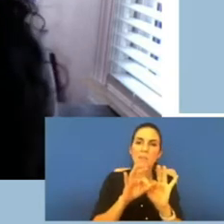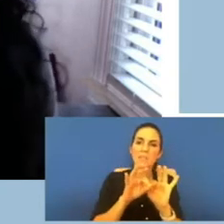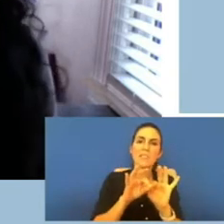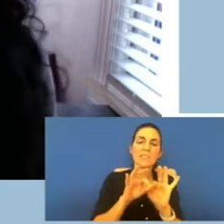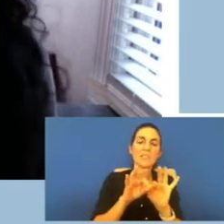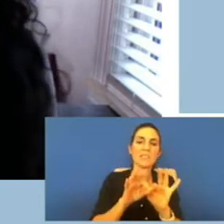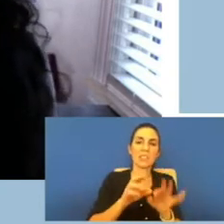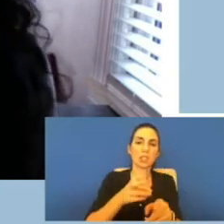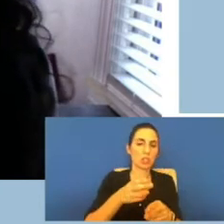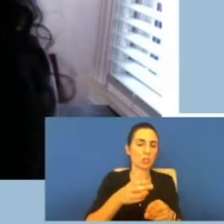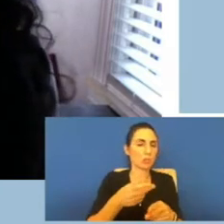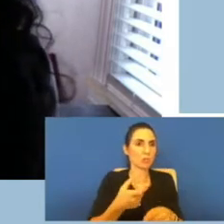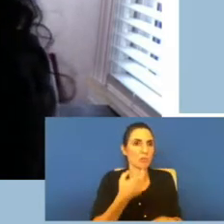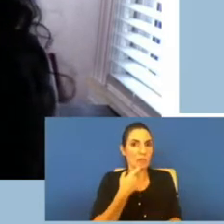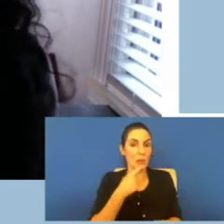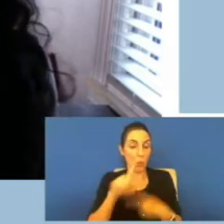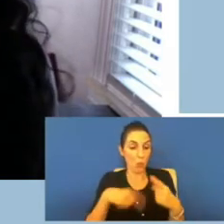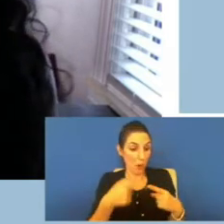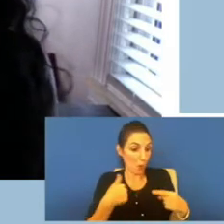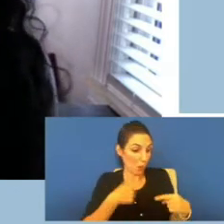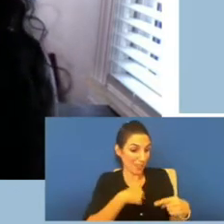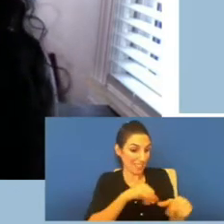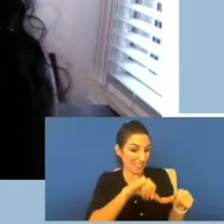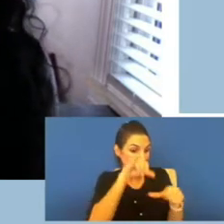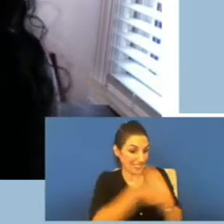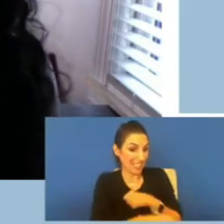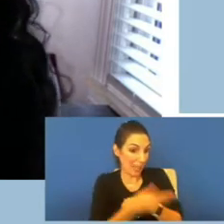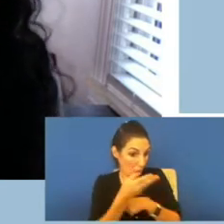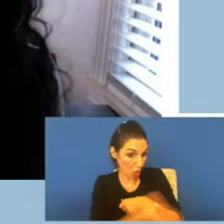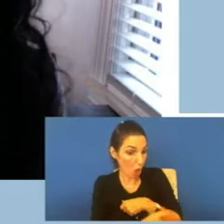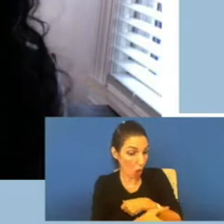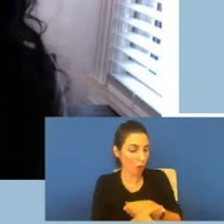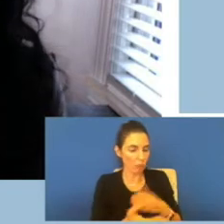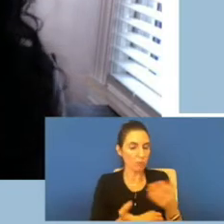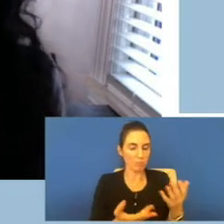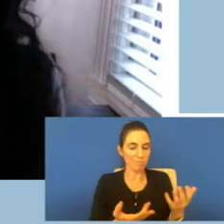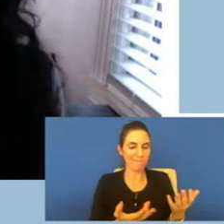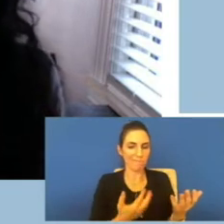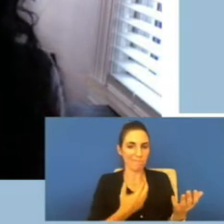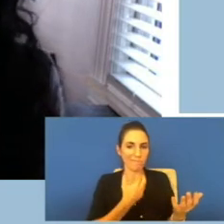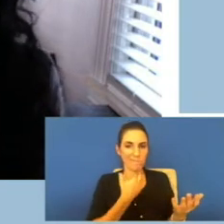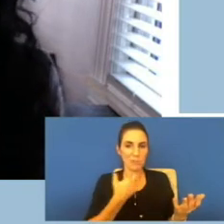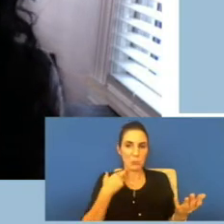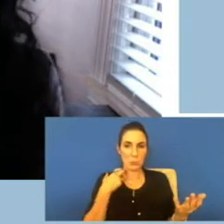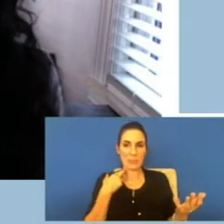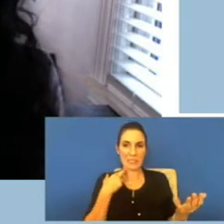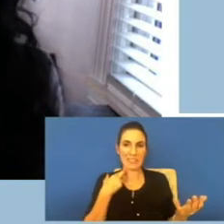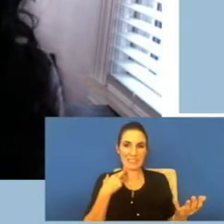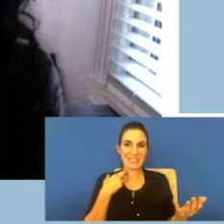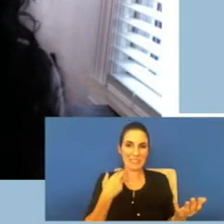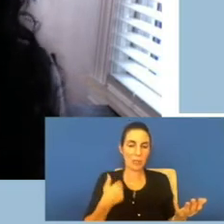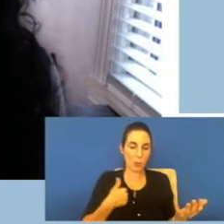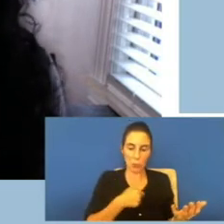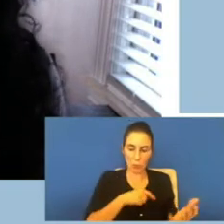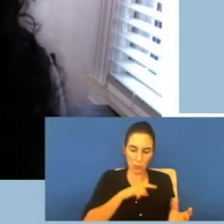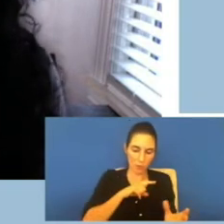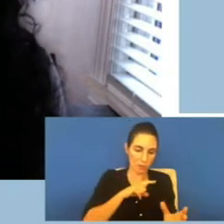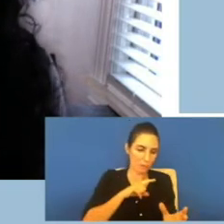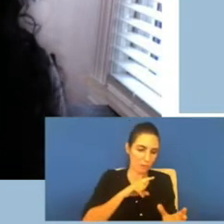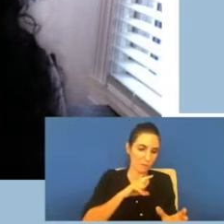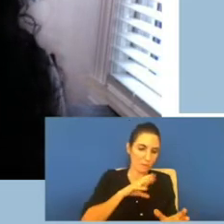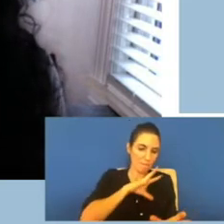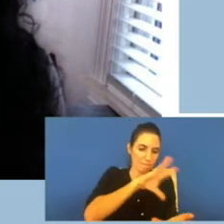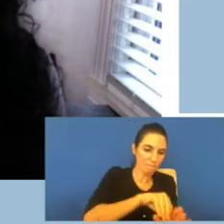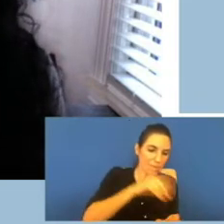when we stay there, that there is a risk that we participate in an assimilationist project of education.